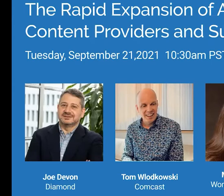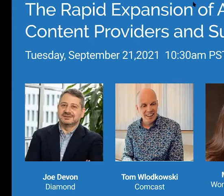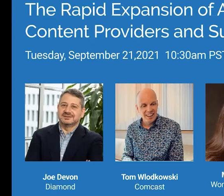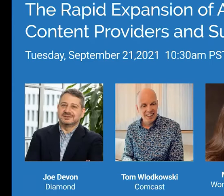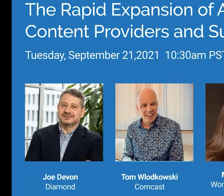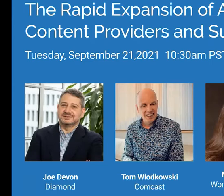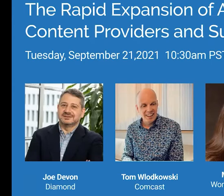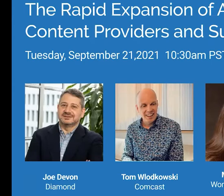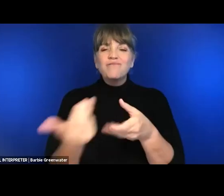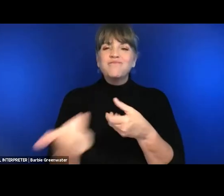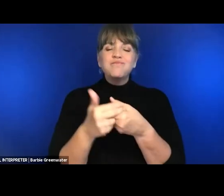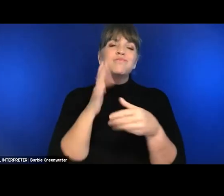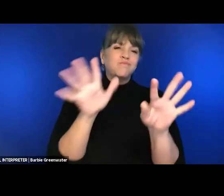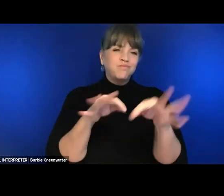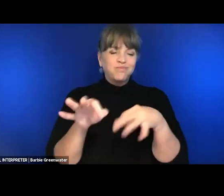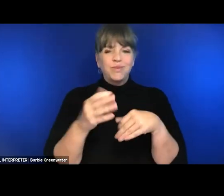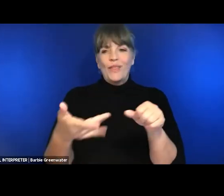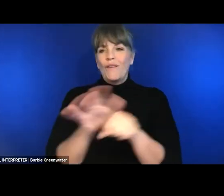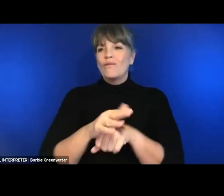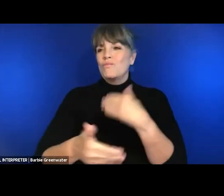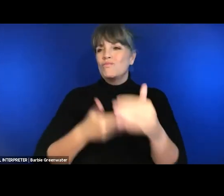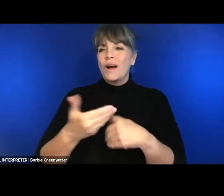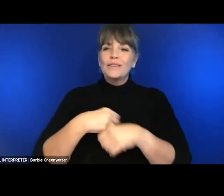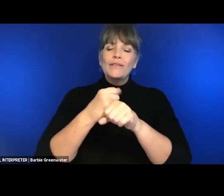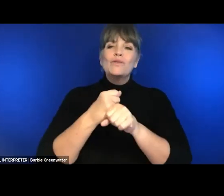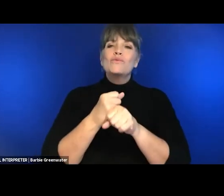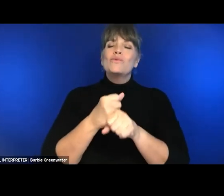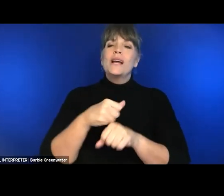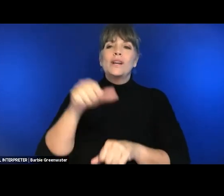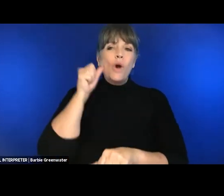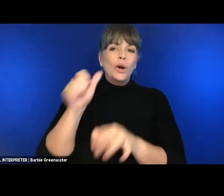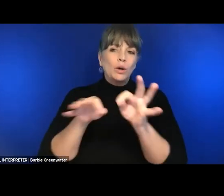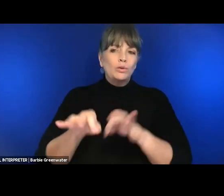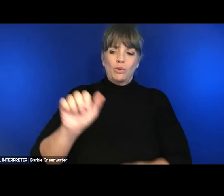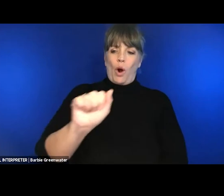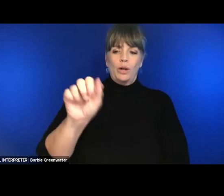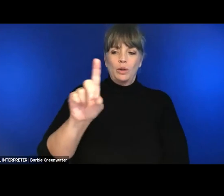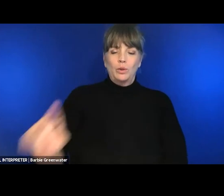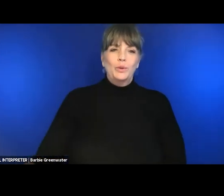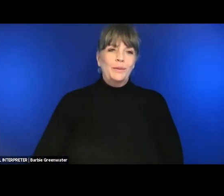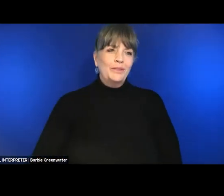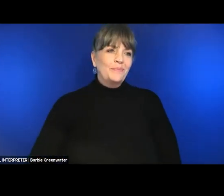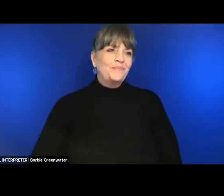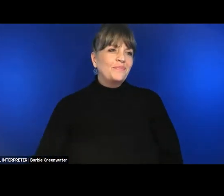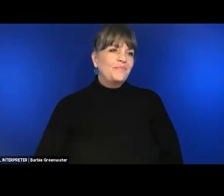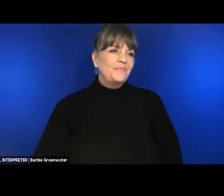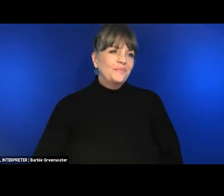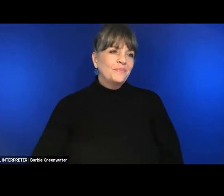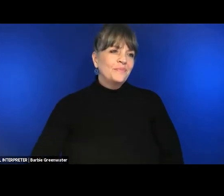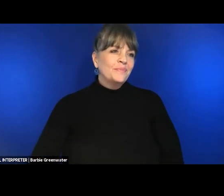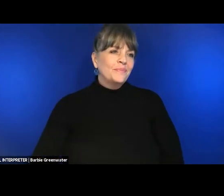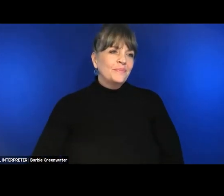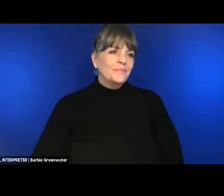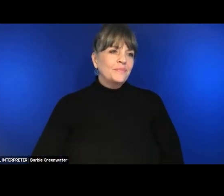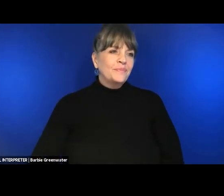going to take you through the entire process of creating audio descriptions, from the why to the how of creating a script, recording